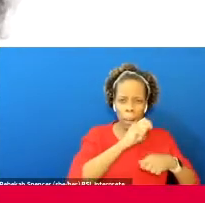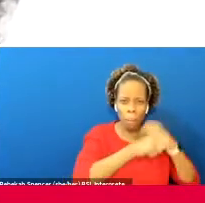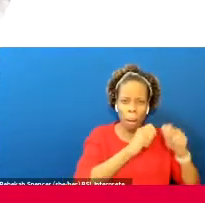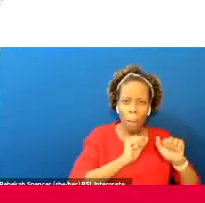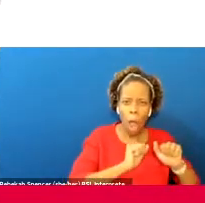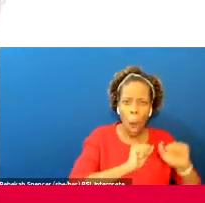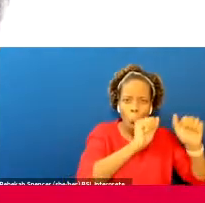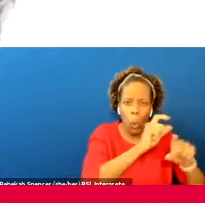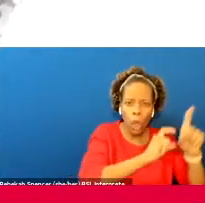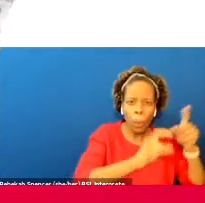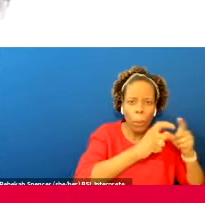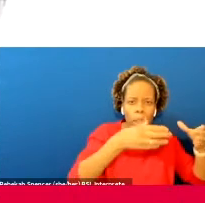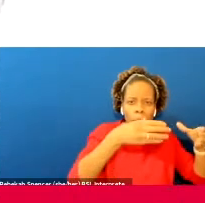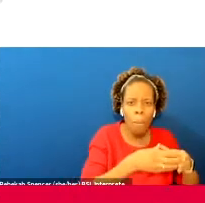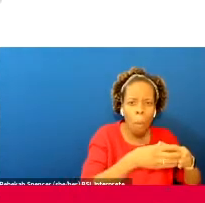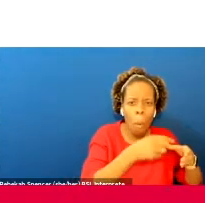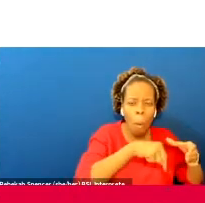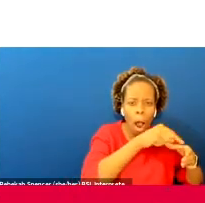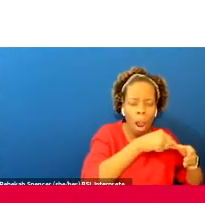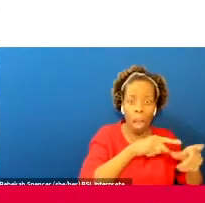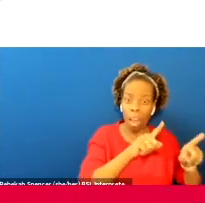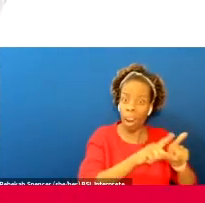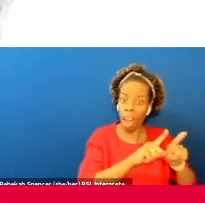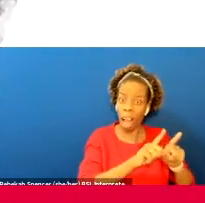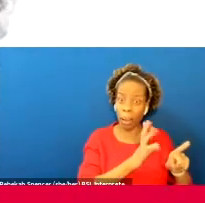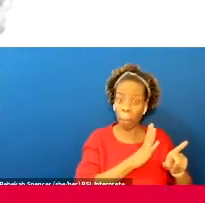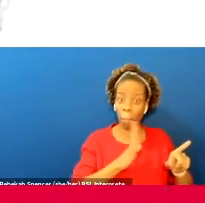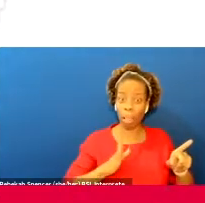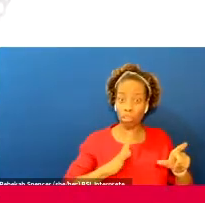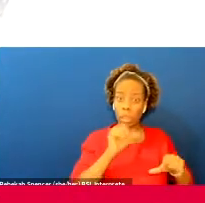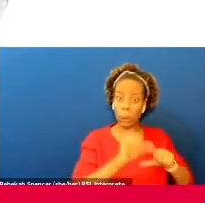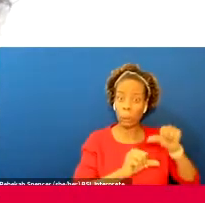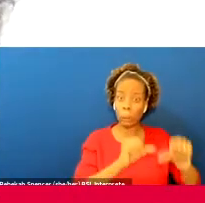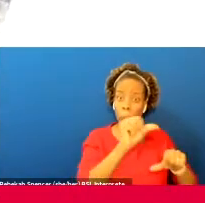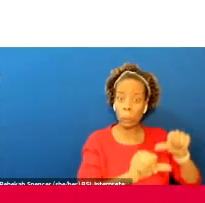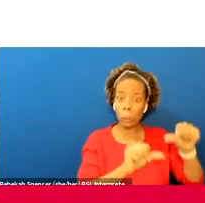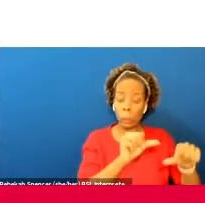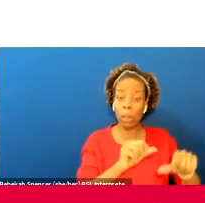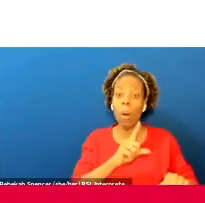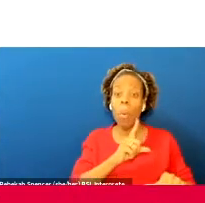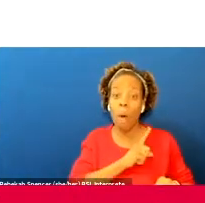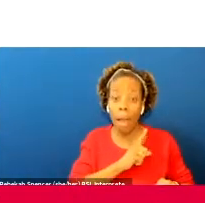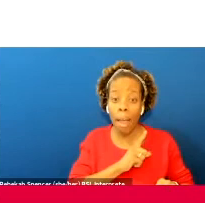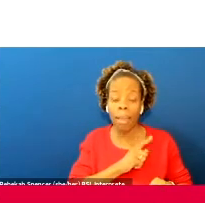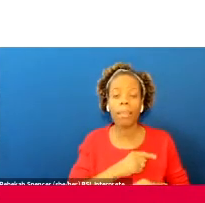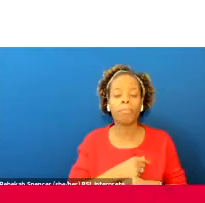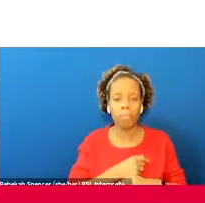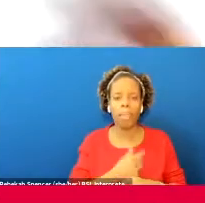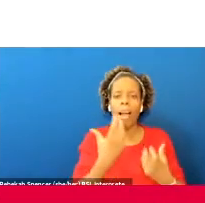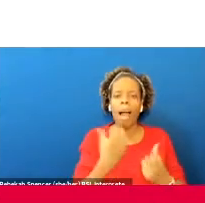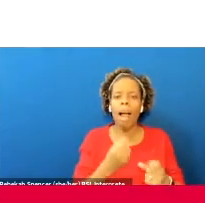own microcosm of like a militarized society. So you know how there's lobbying that's involved with